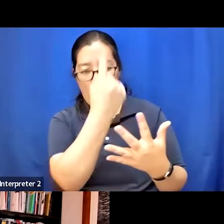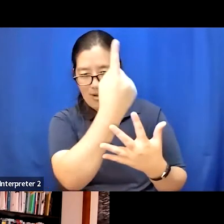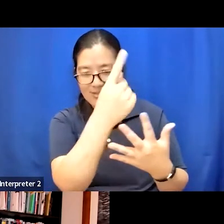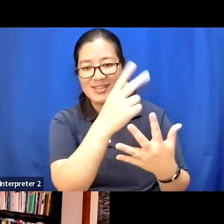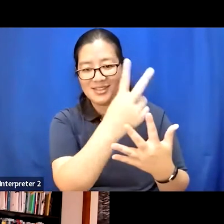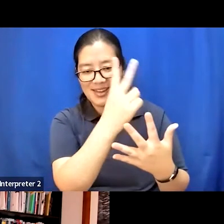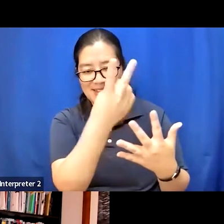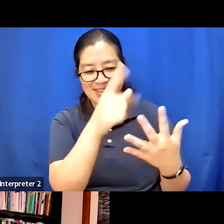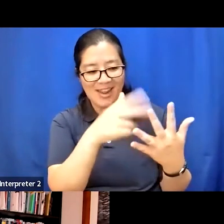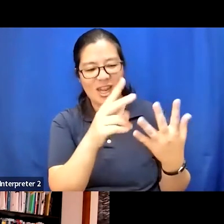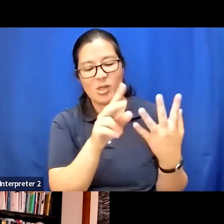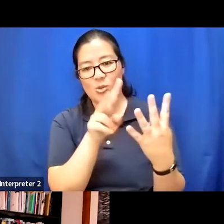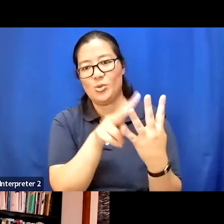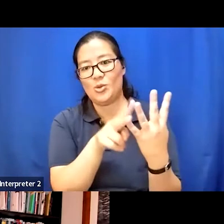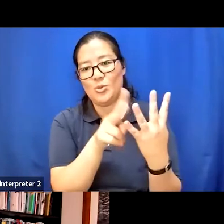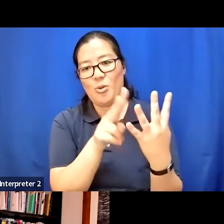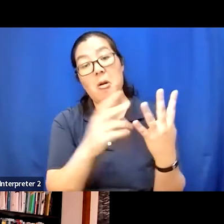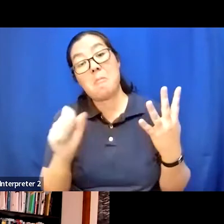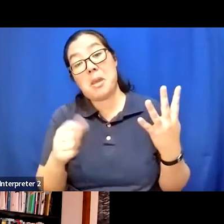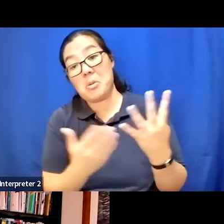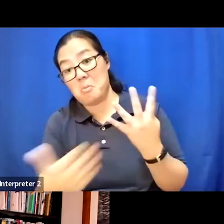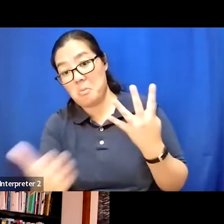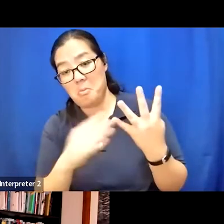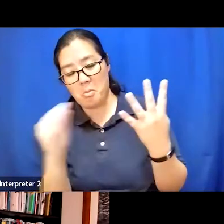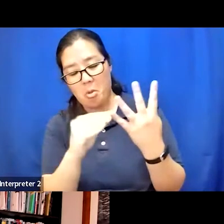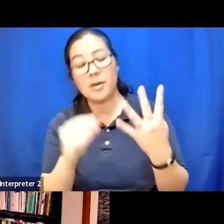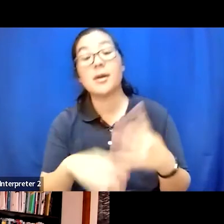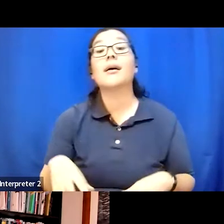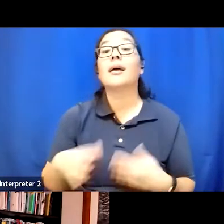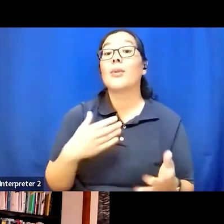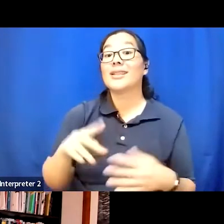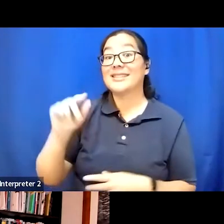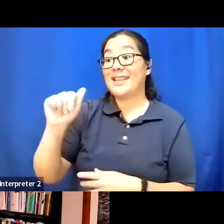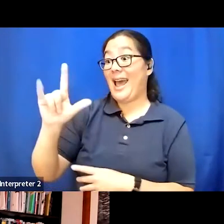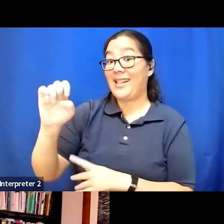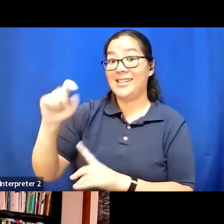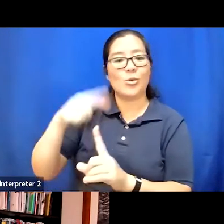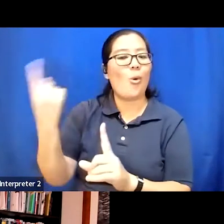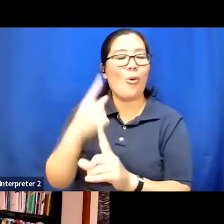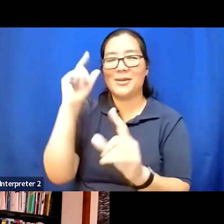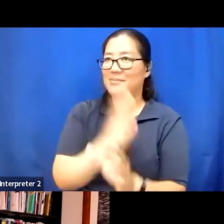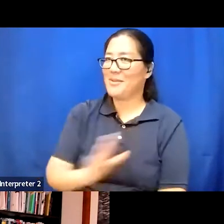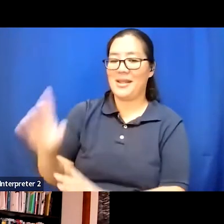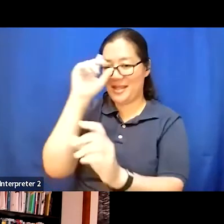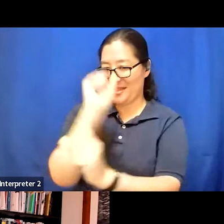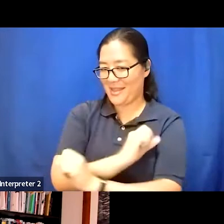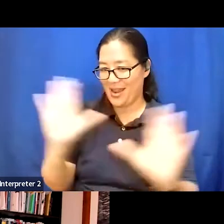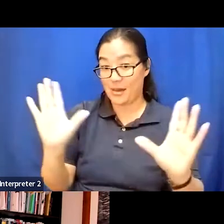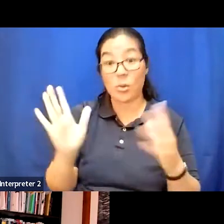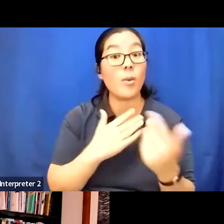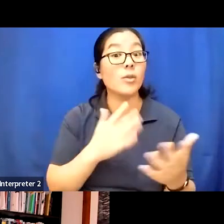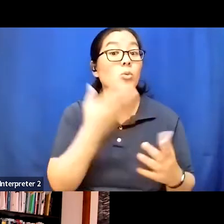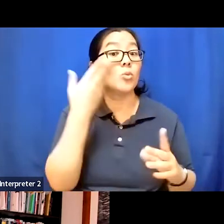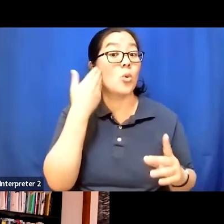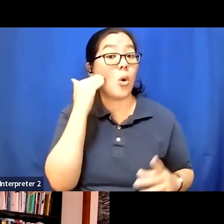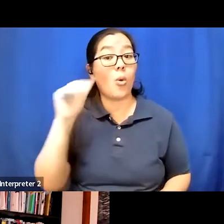more, have always been a part of Alice's Tiger plan. Whether you know of her work from the Disability